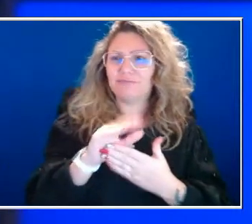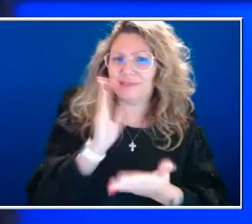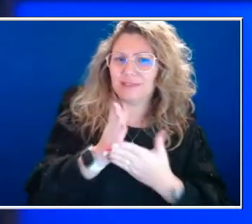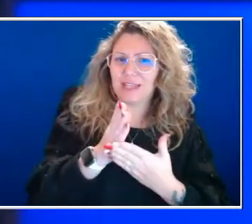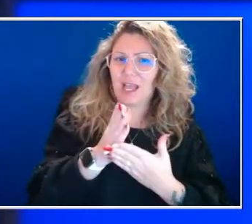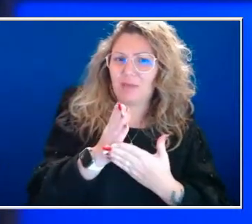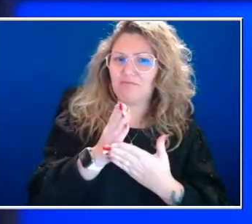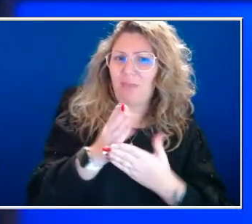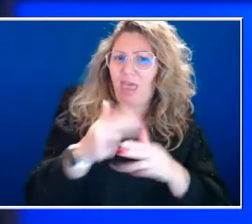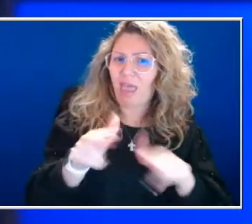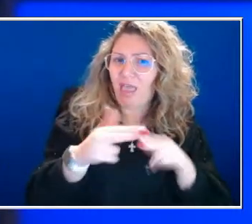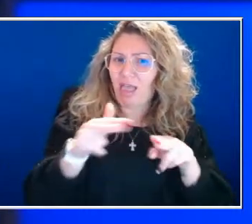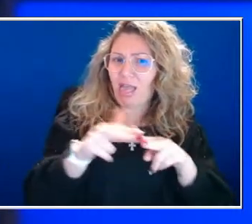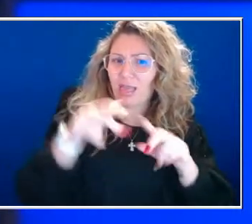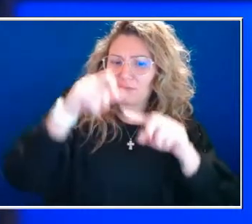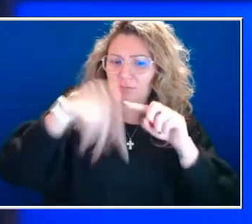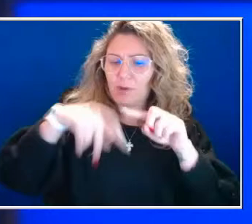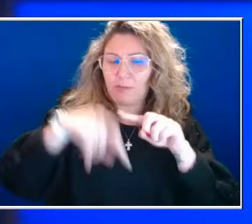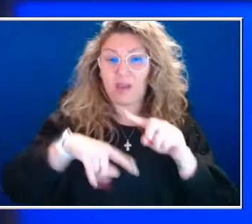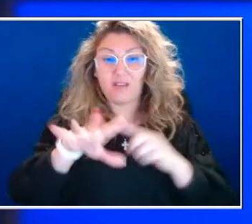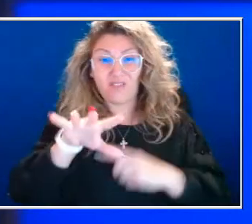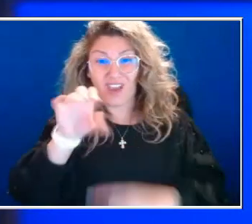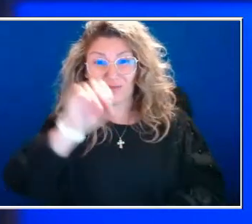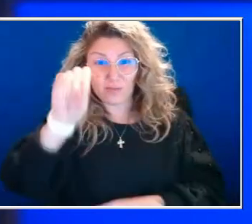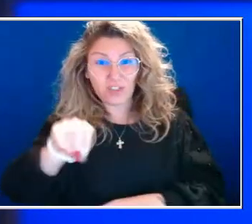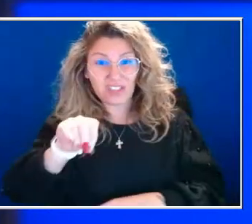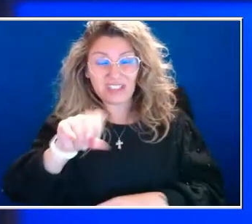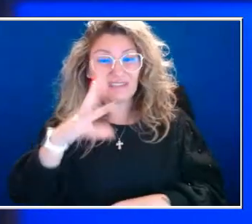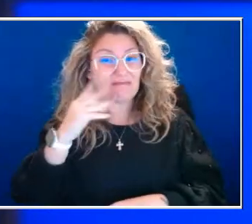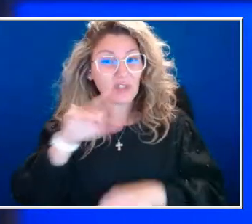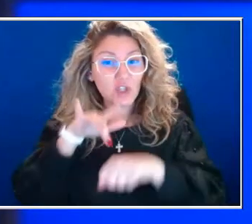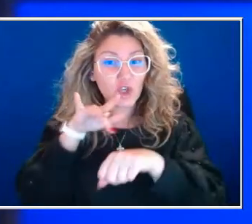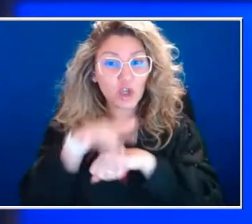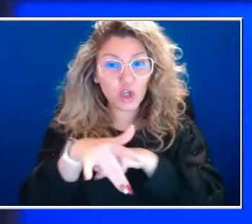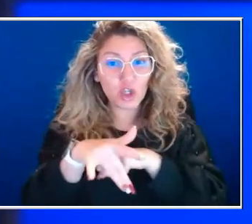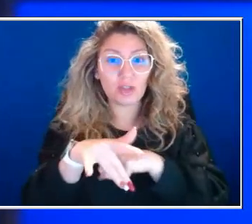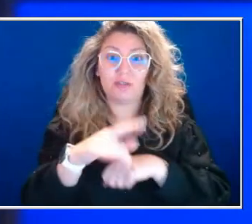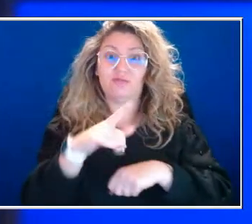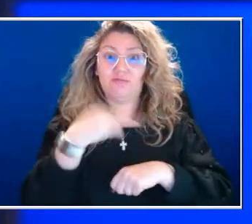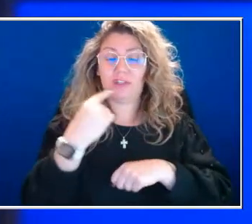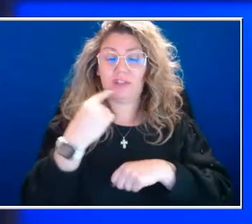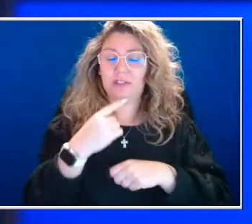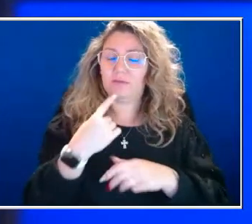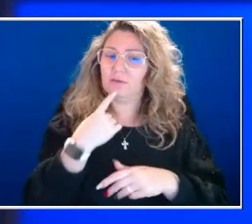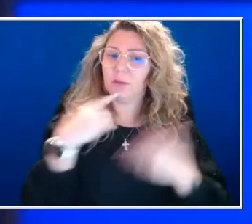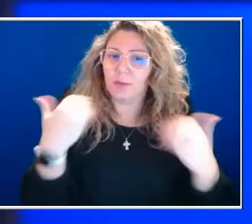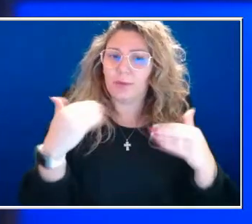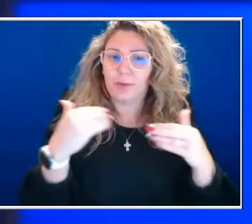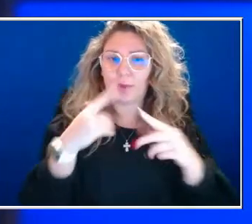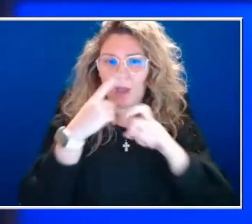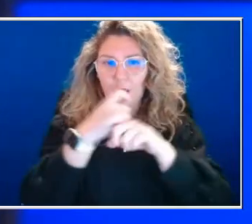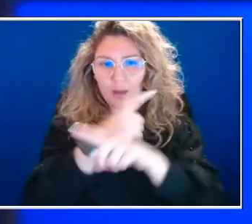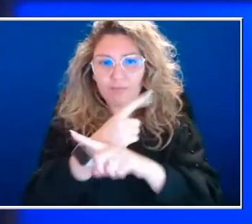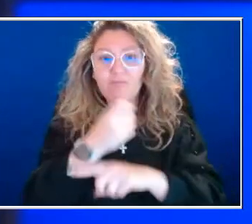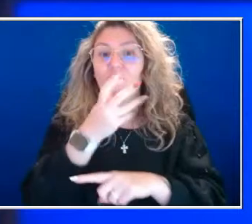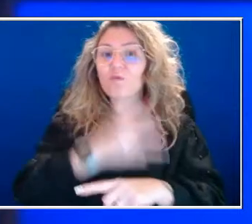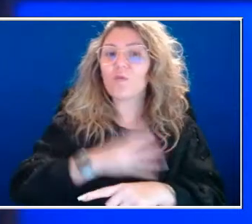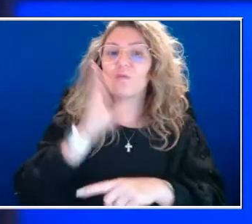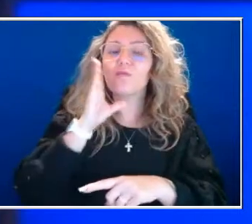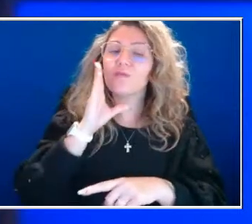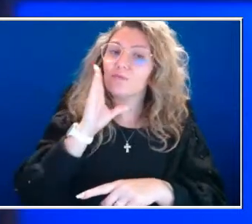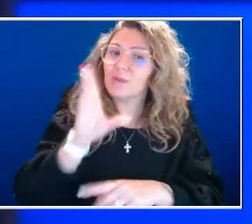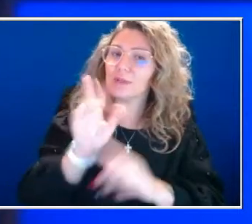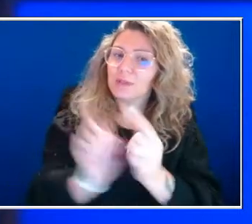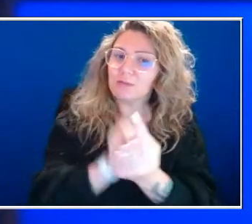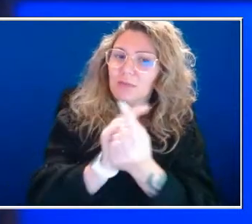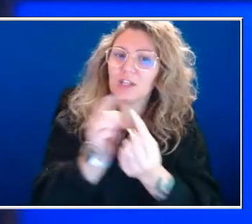experience early menopause, it comes with risks of serious complications. The woman you're about to meet is doing what she can